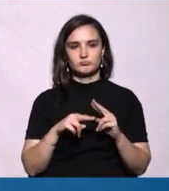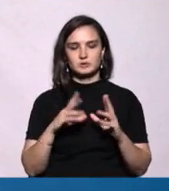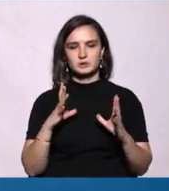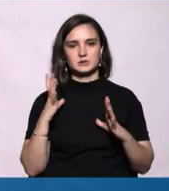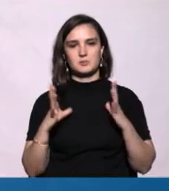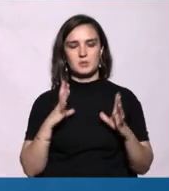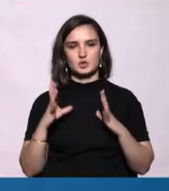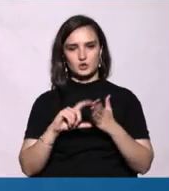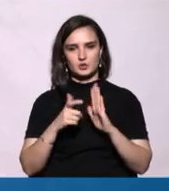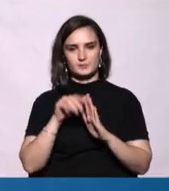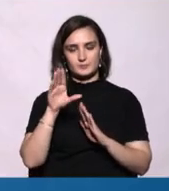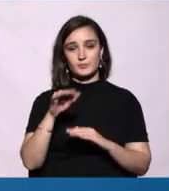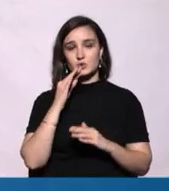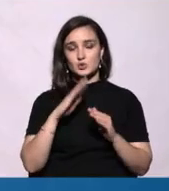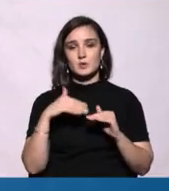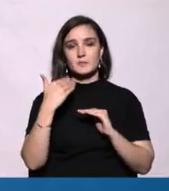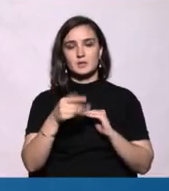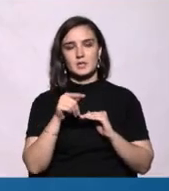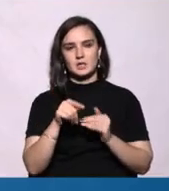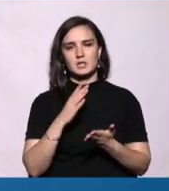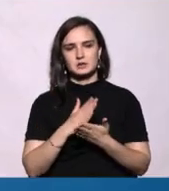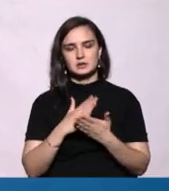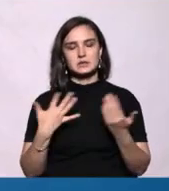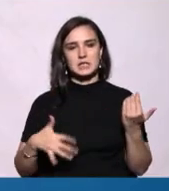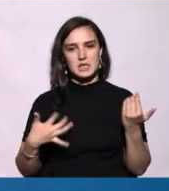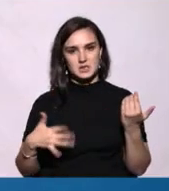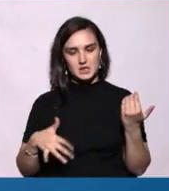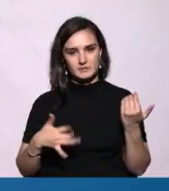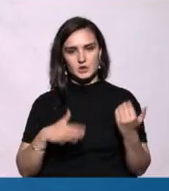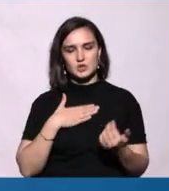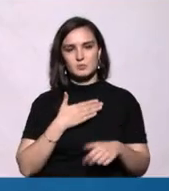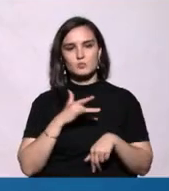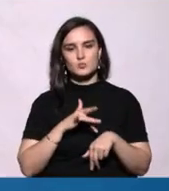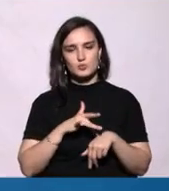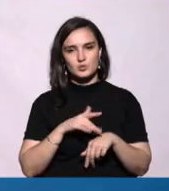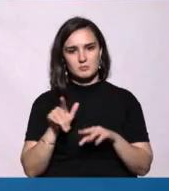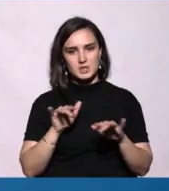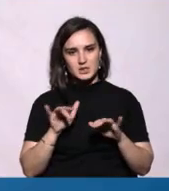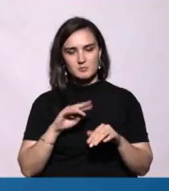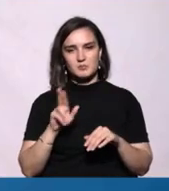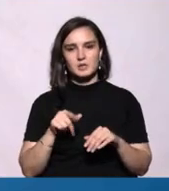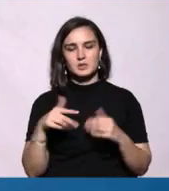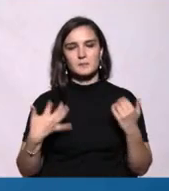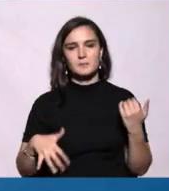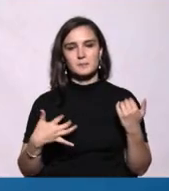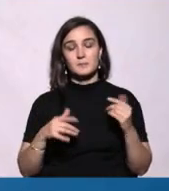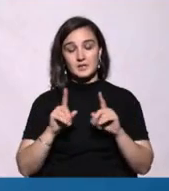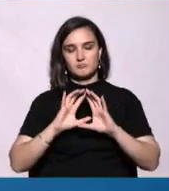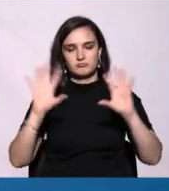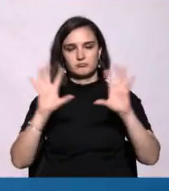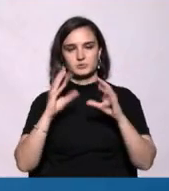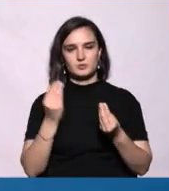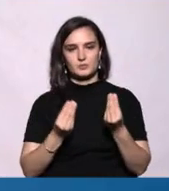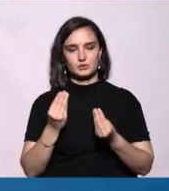And, after, in the play column is play the guitar, my favorite activity, and play volleyball.